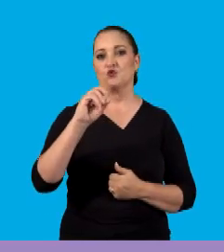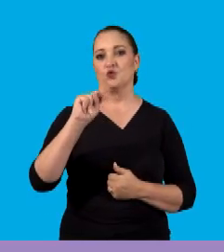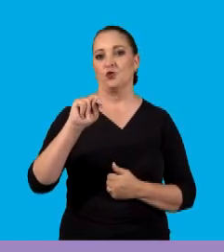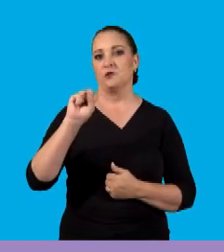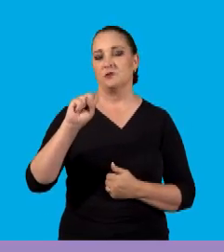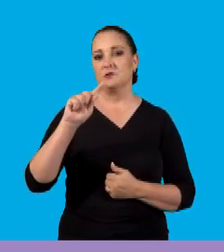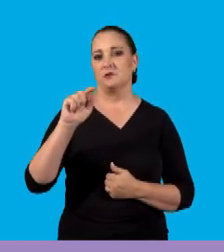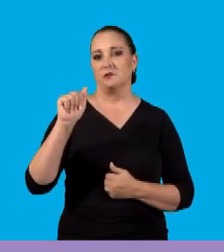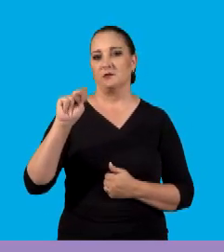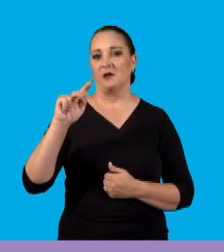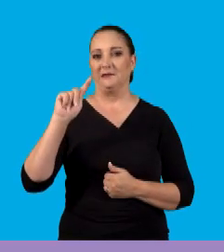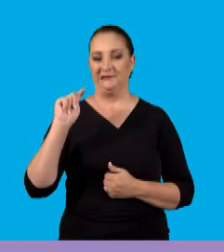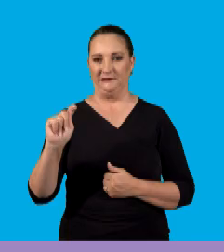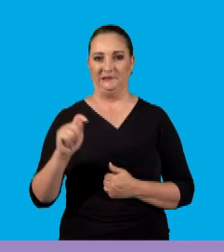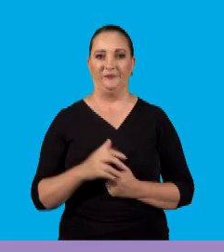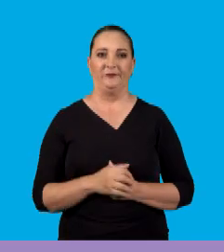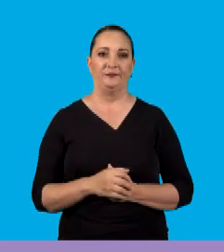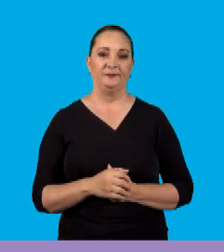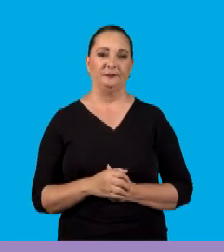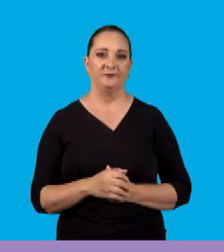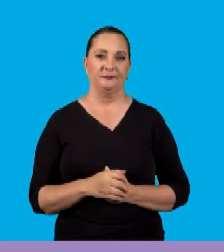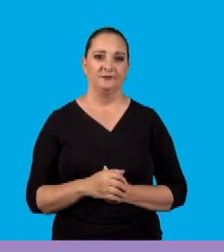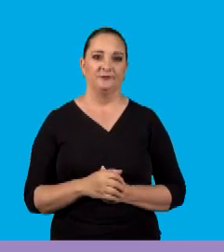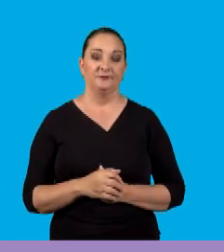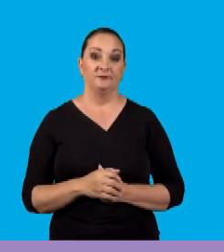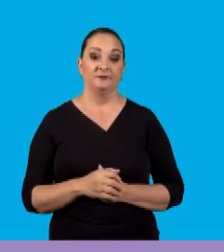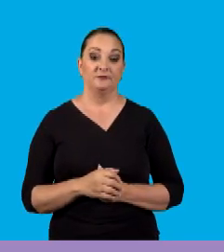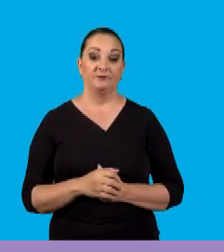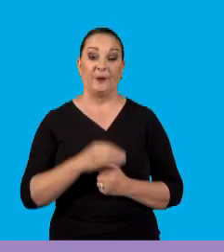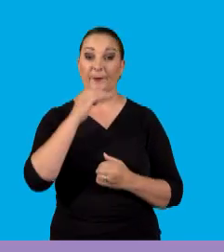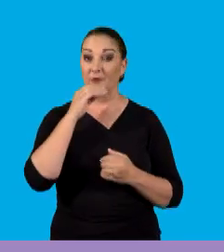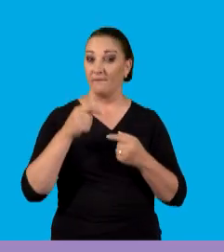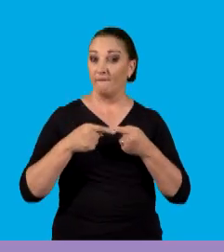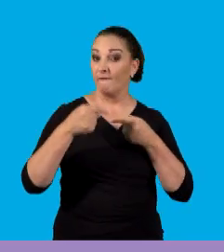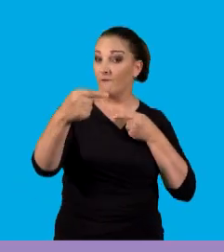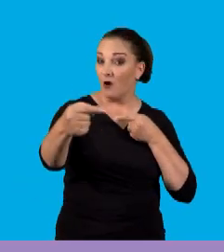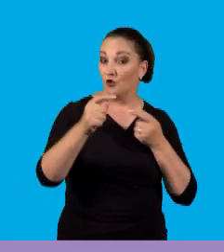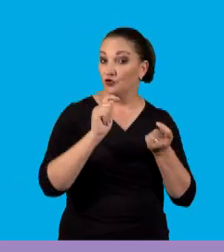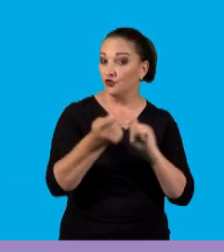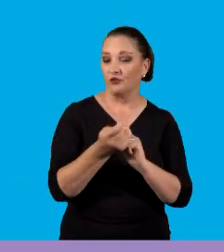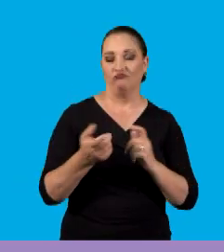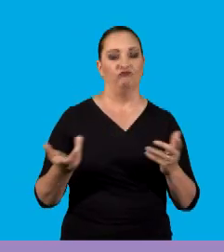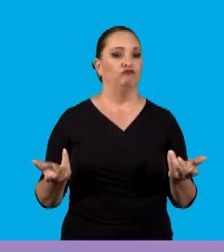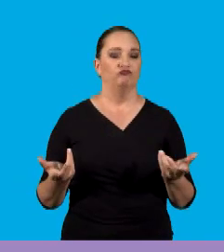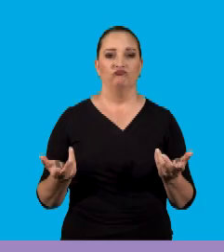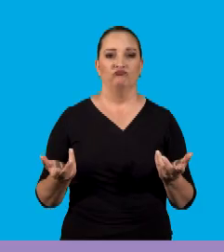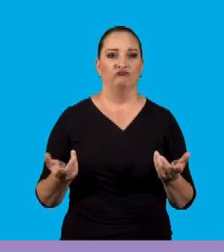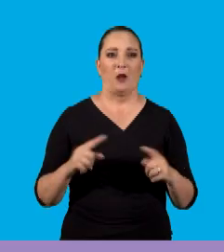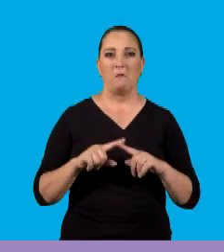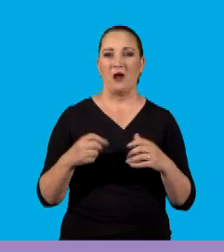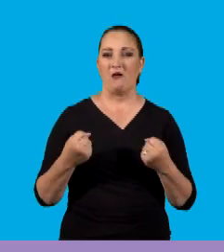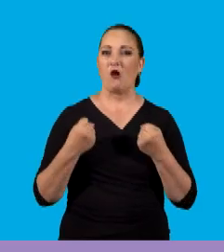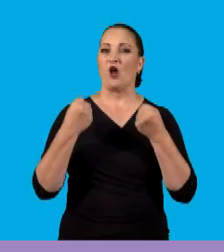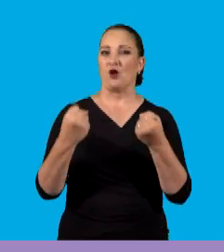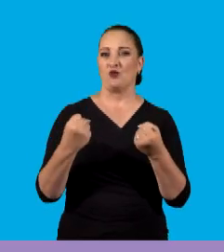car was constant, and since our distance did not change, it means that our car did not move, but of